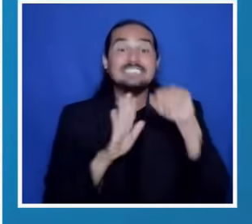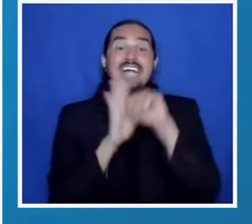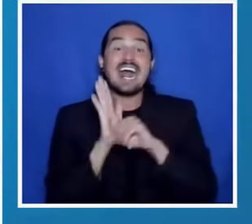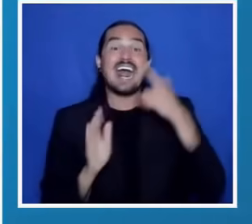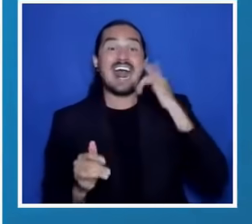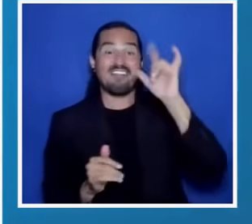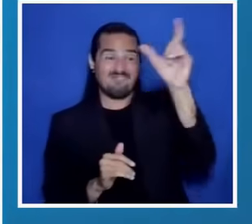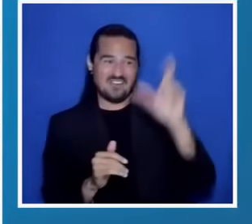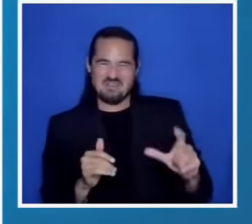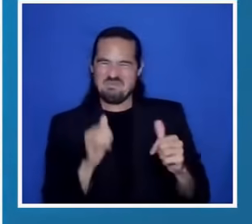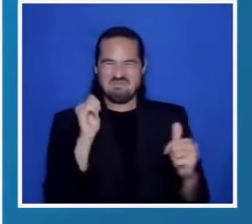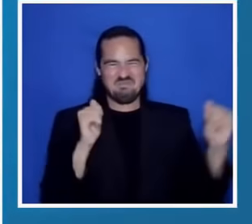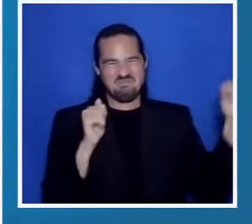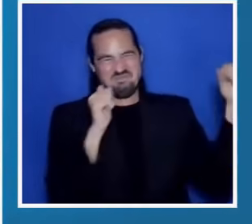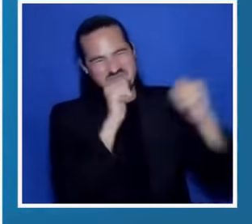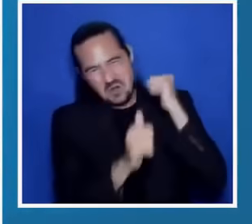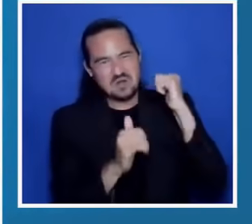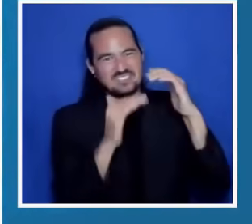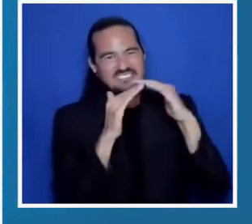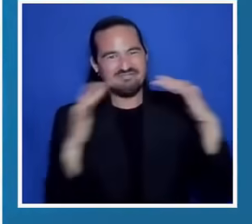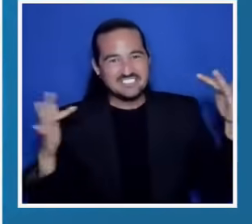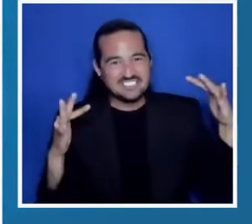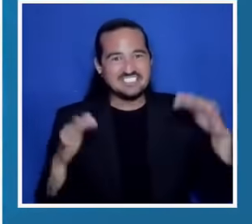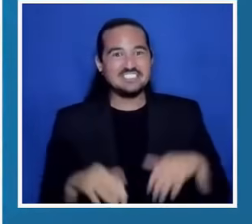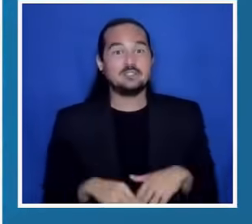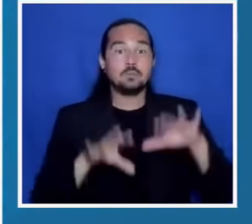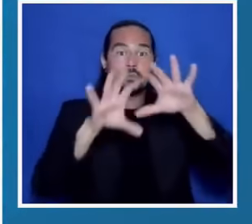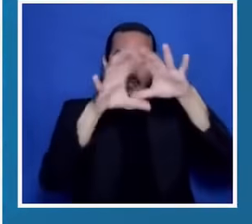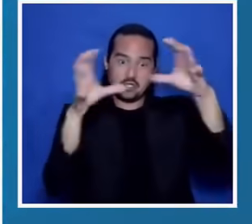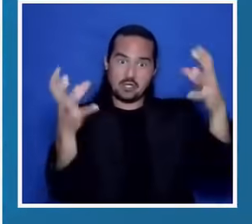most diverse democracy, the United States of America.